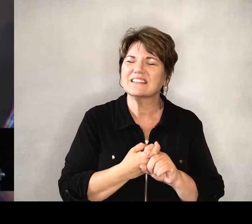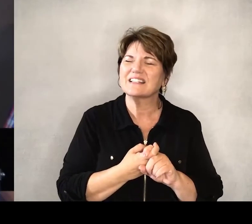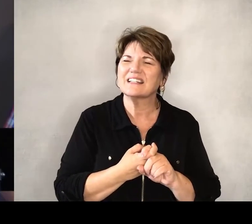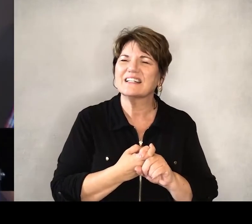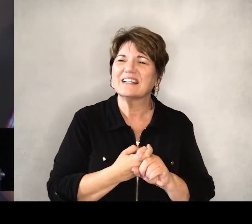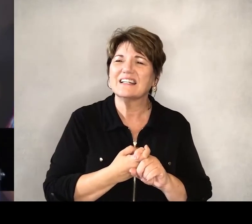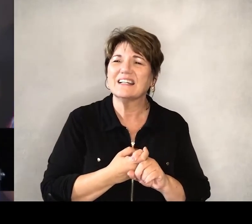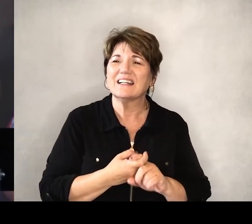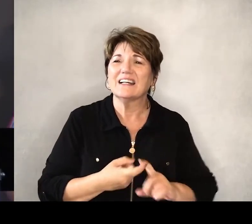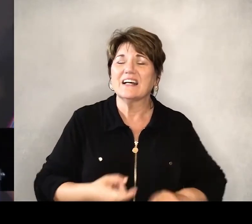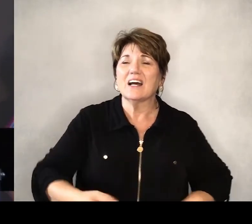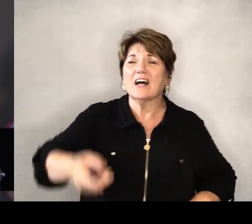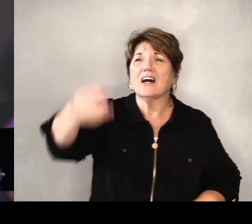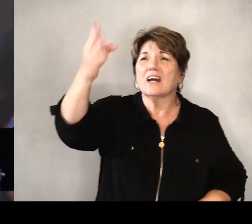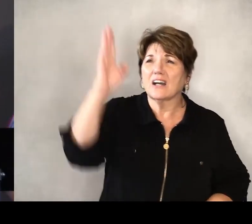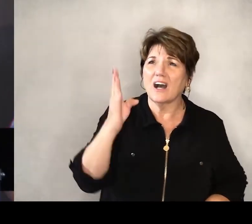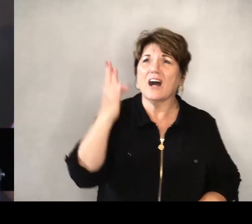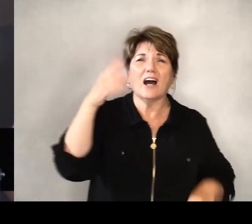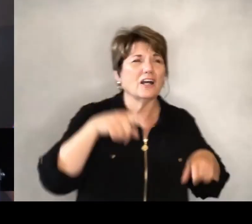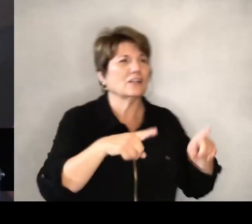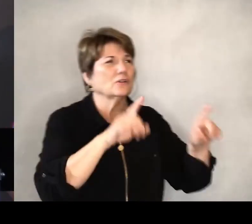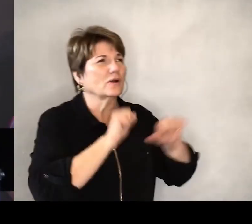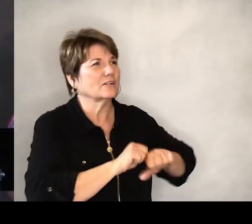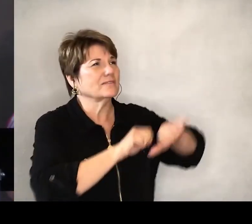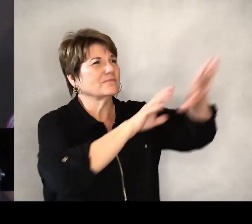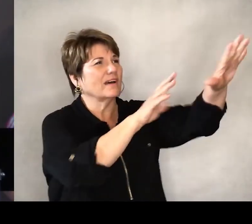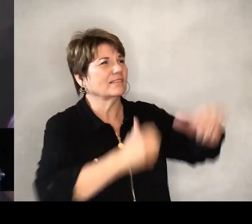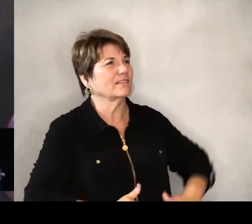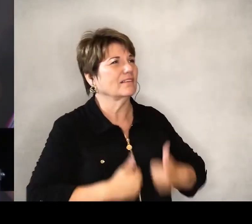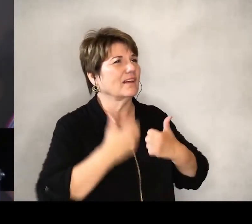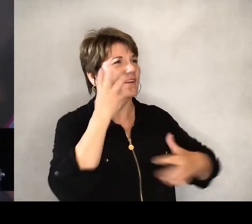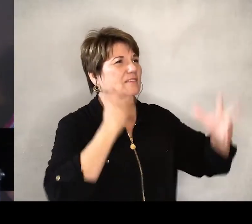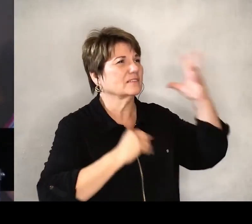'Cause the God of the mountain